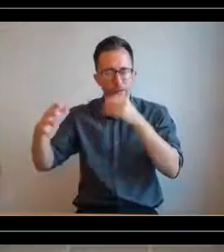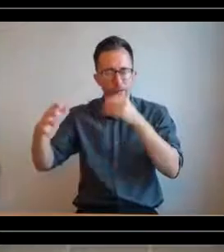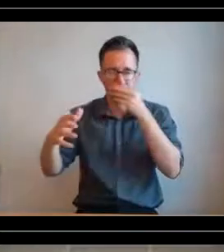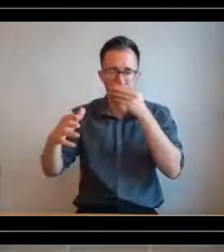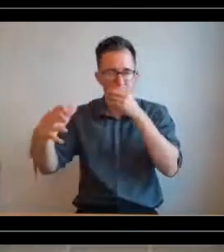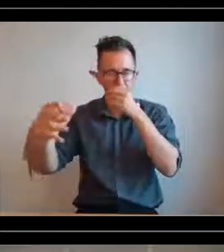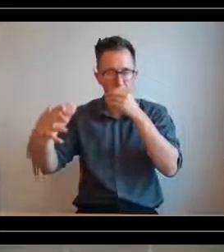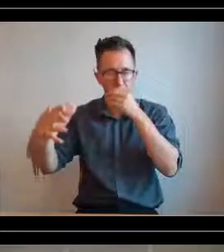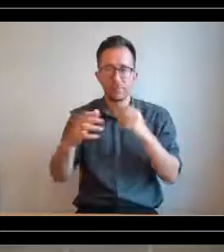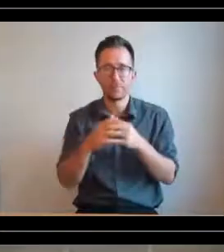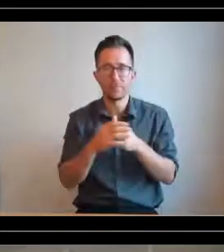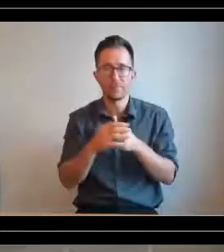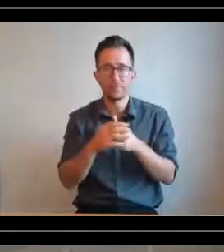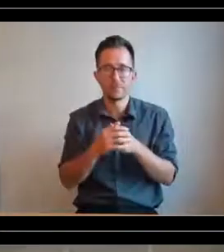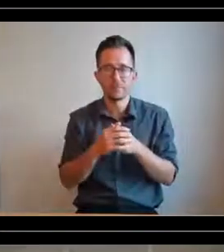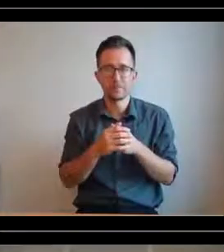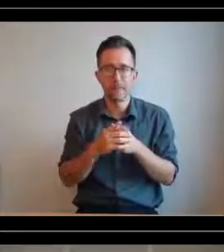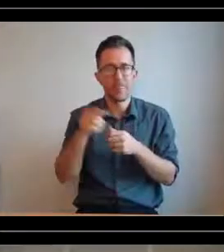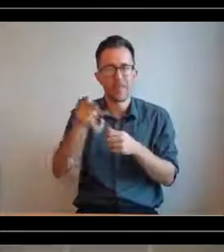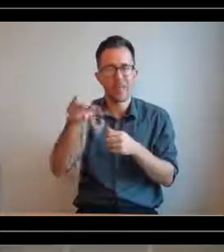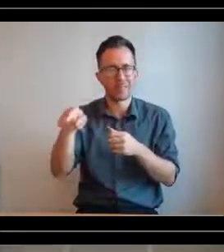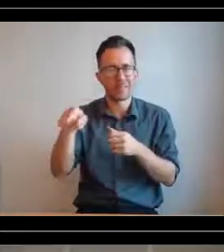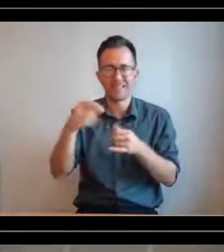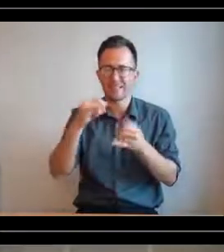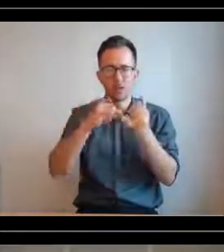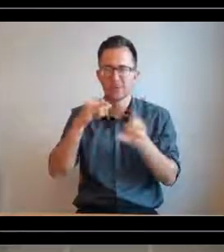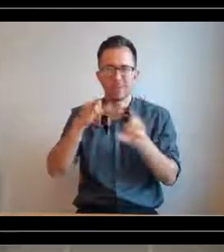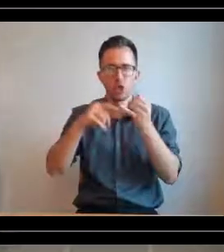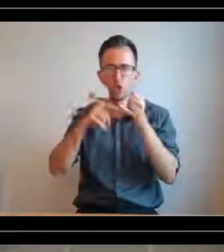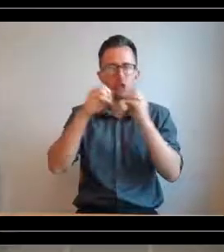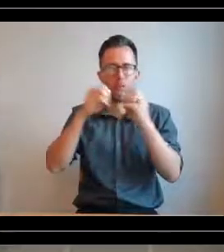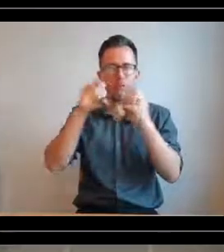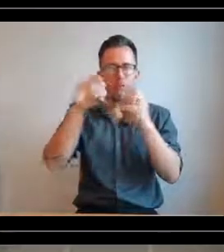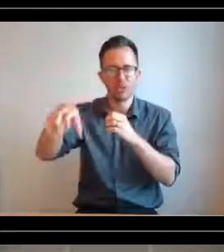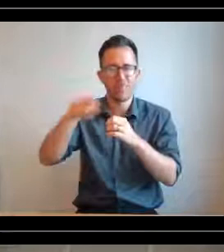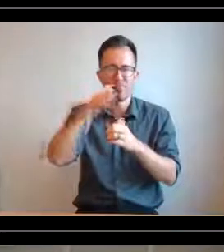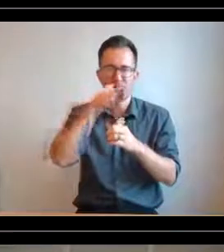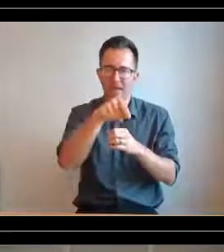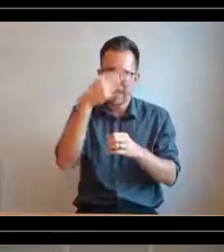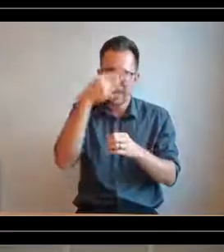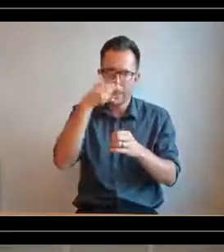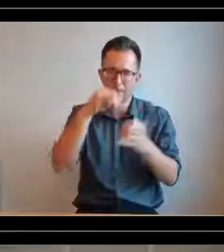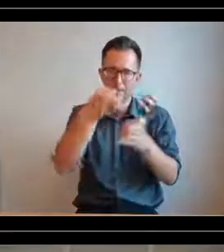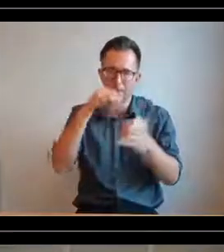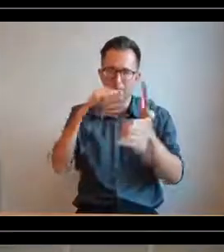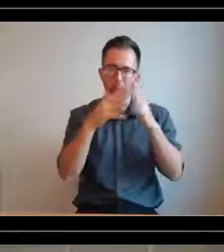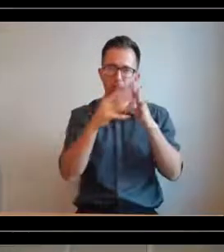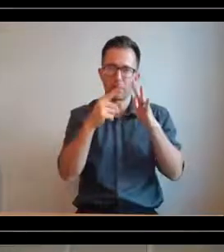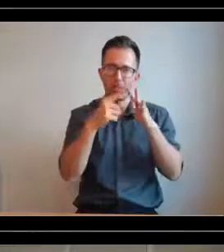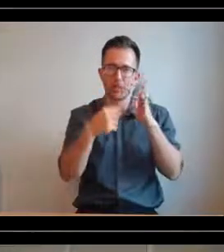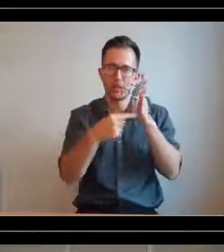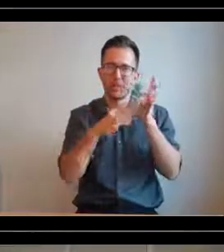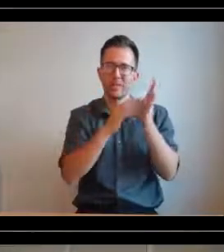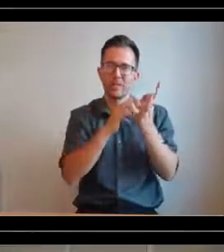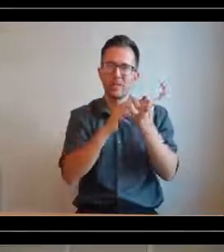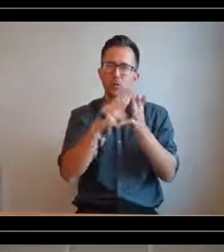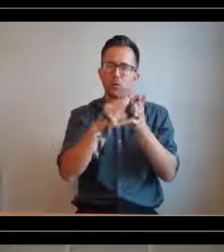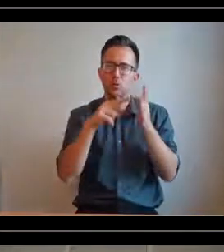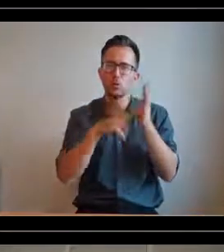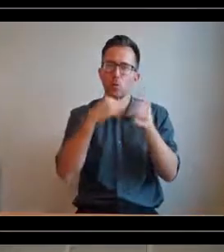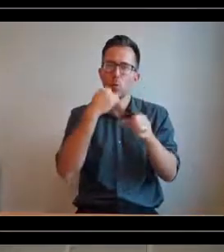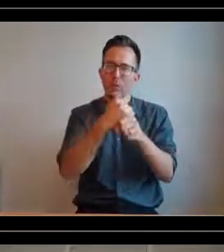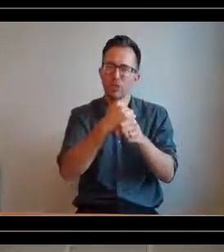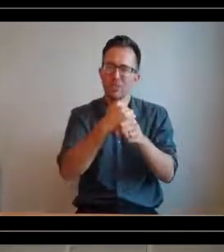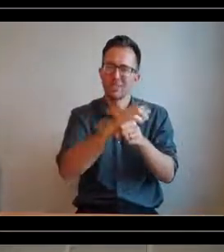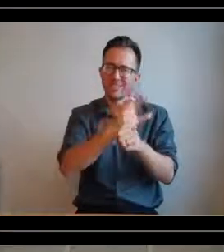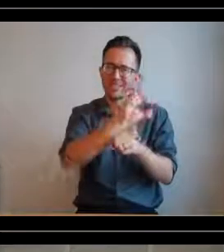that one. Yeah, which it's a switching station. Yes, that's right. And the purpose of the reason we've had to put it there is